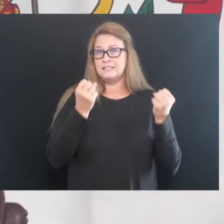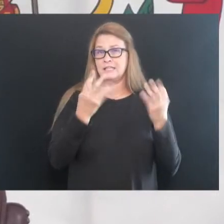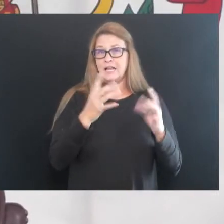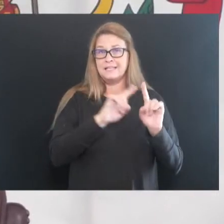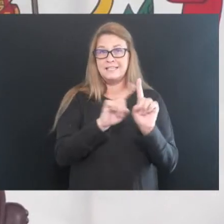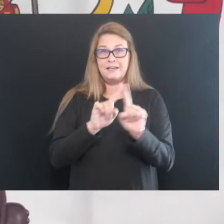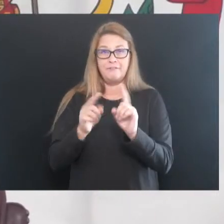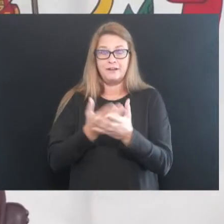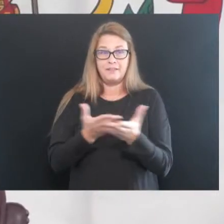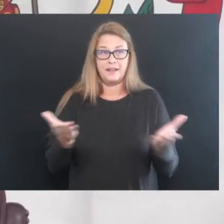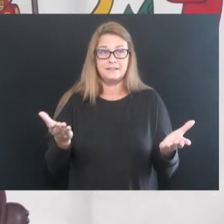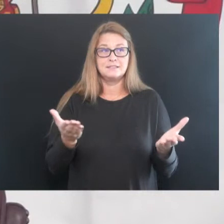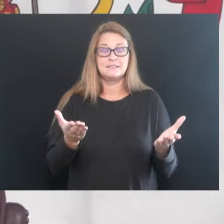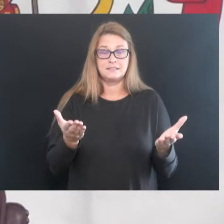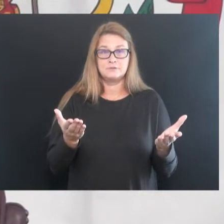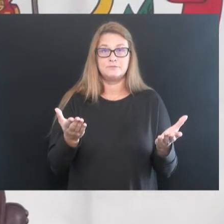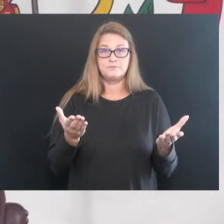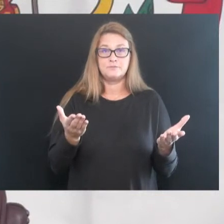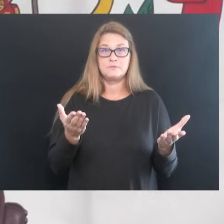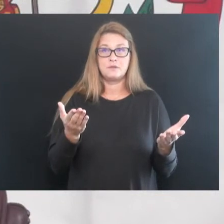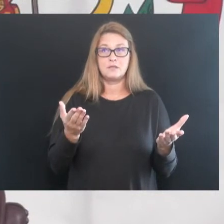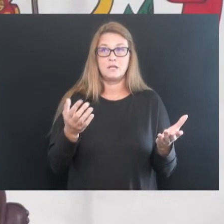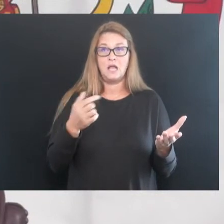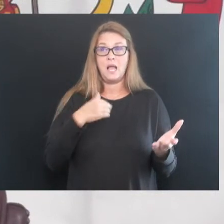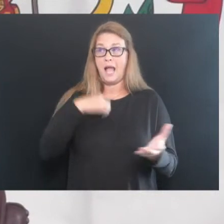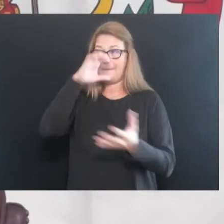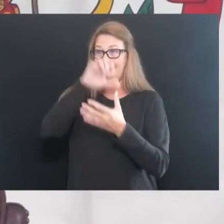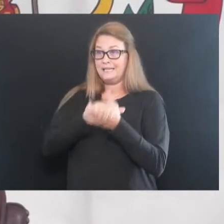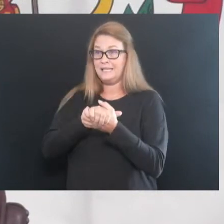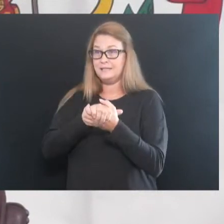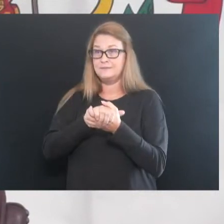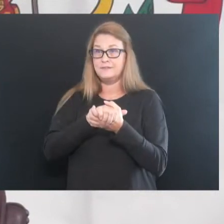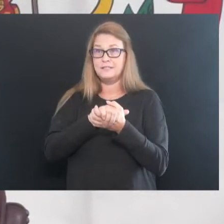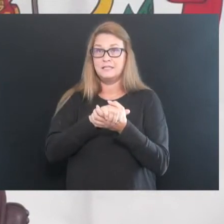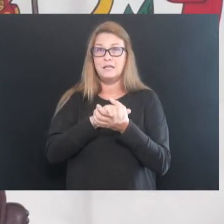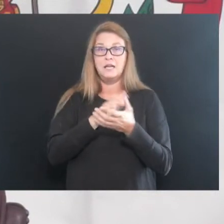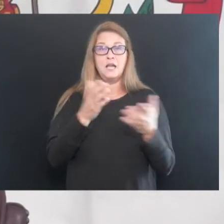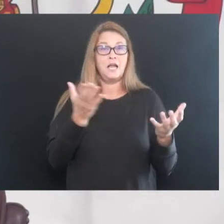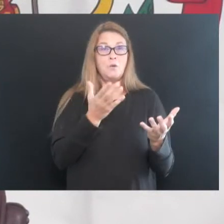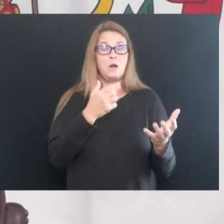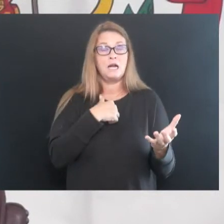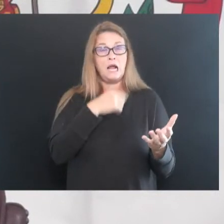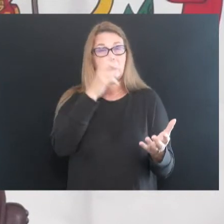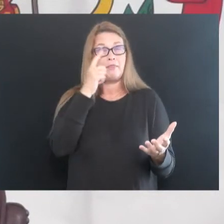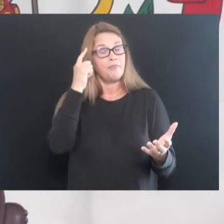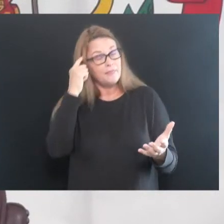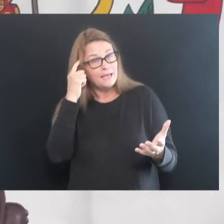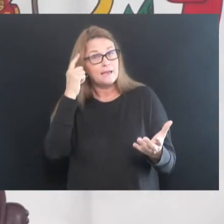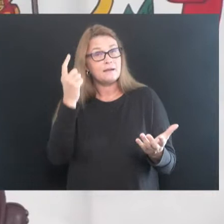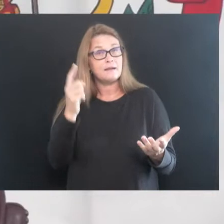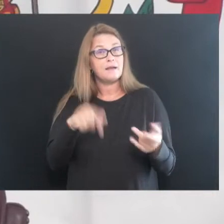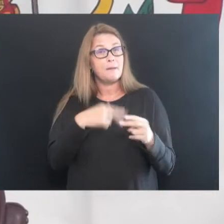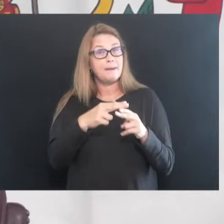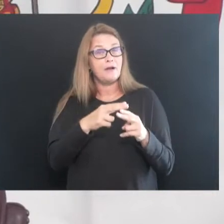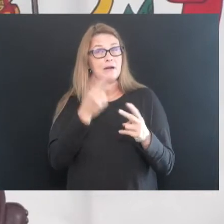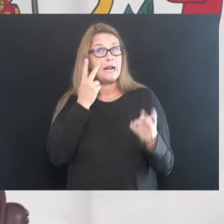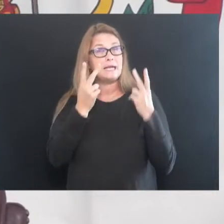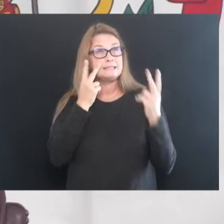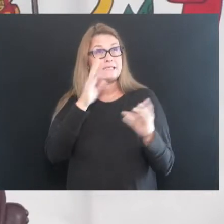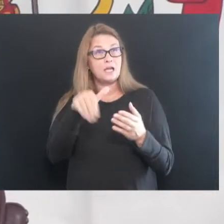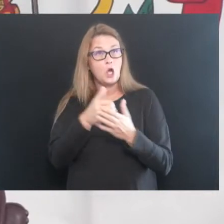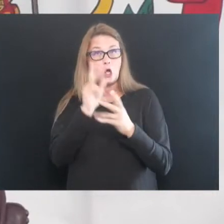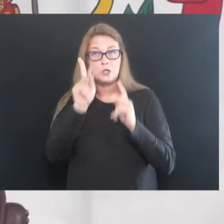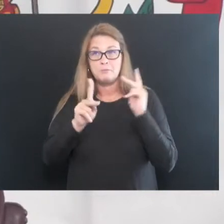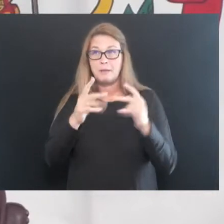things, but first and foremost, it's just how I believe and what I think. But on top of all that, you do see all the folks that are at our